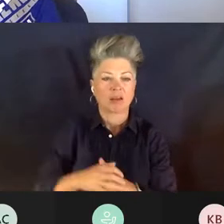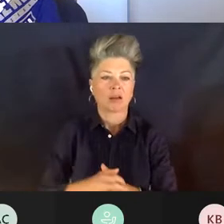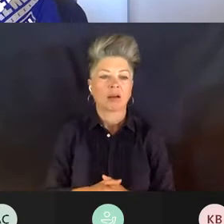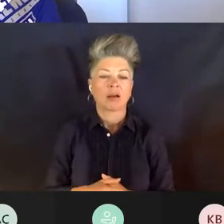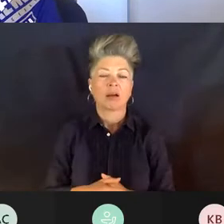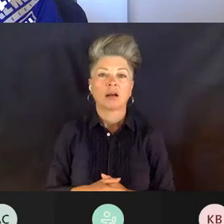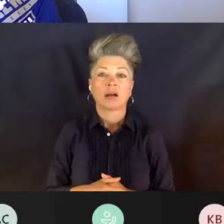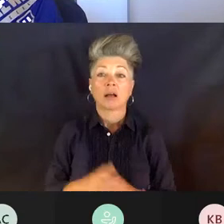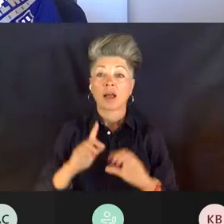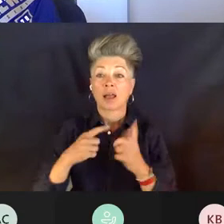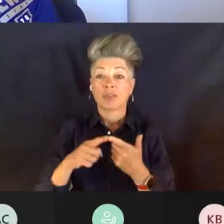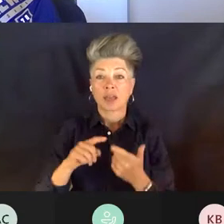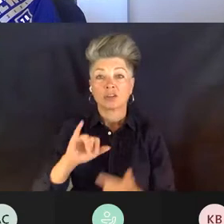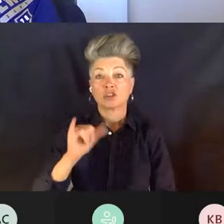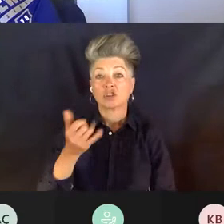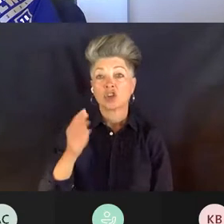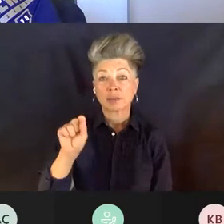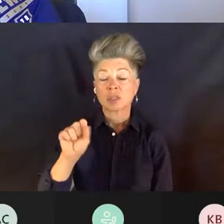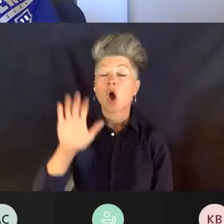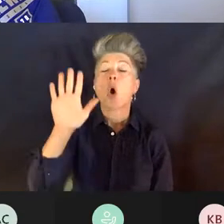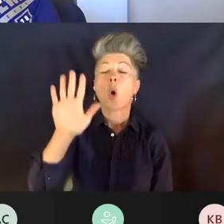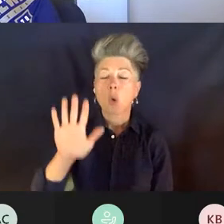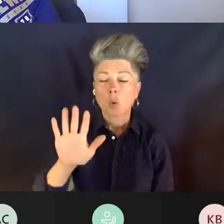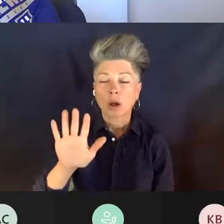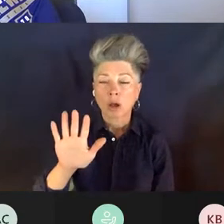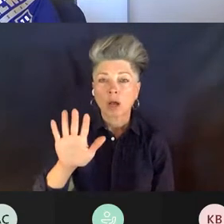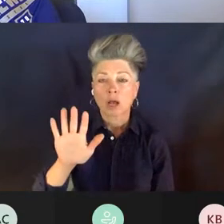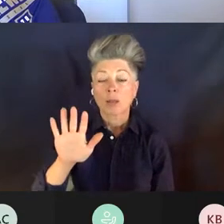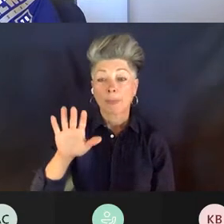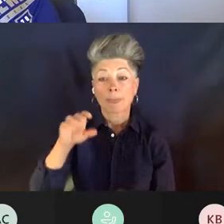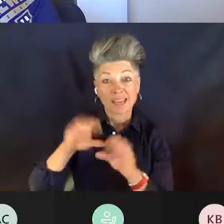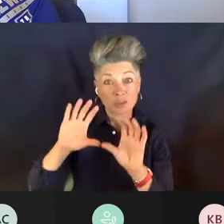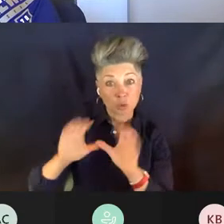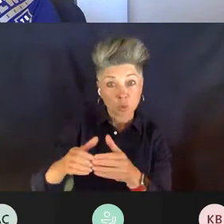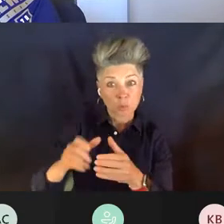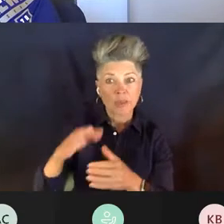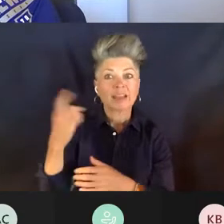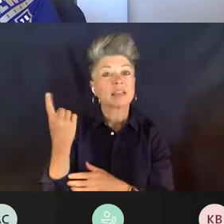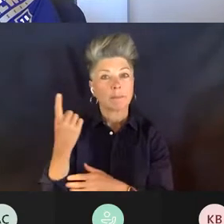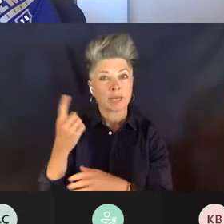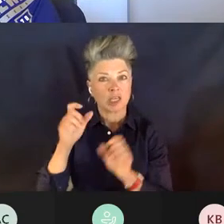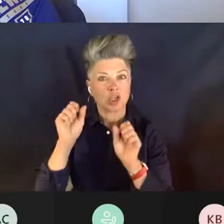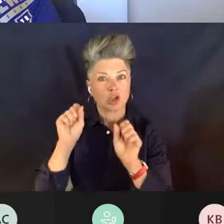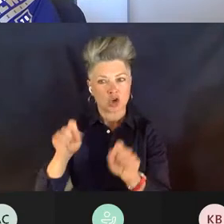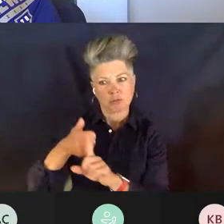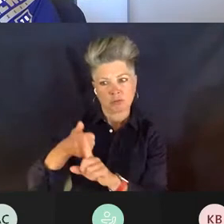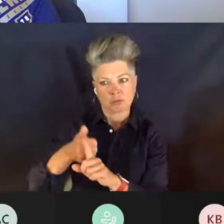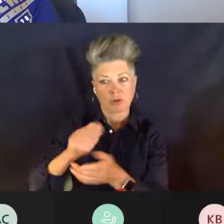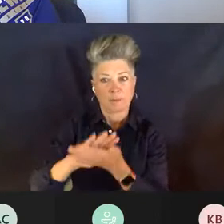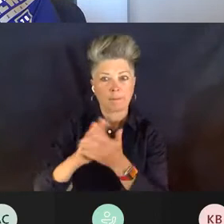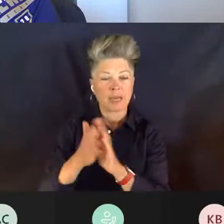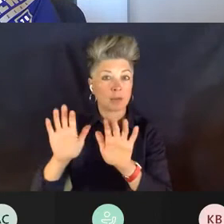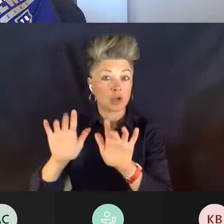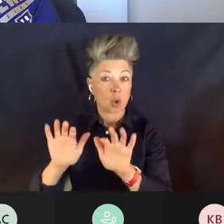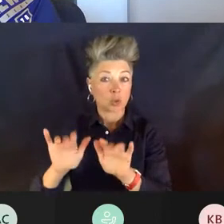And then James, oh, when we're in the group, if somebody could be designated the note taker, that would